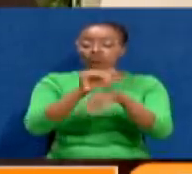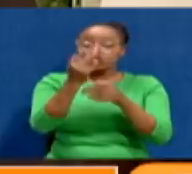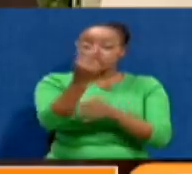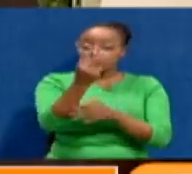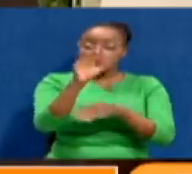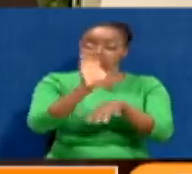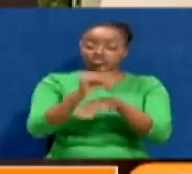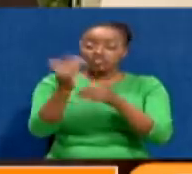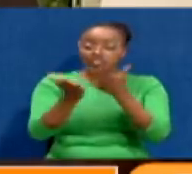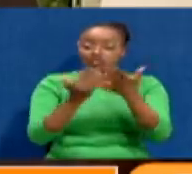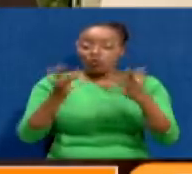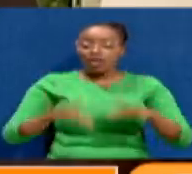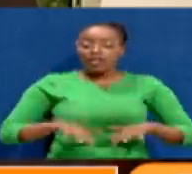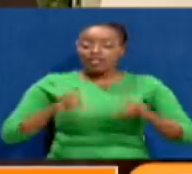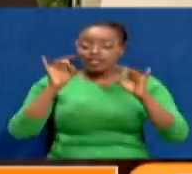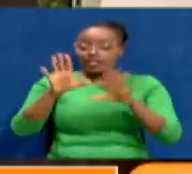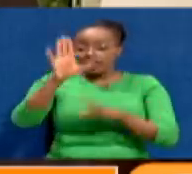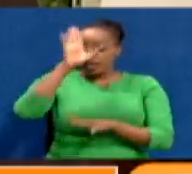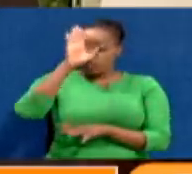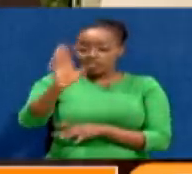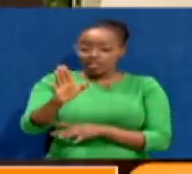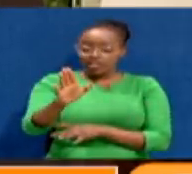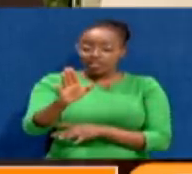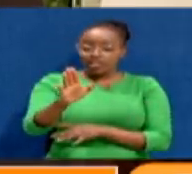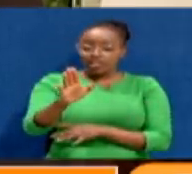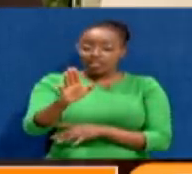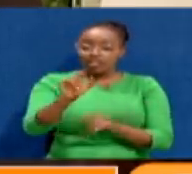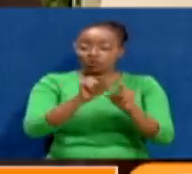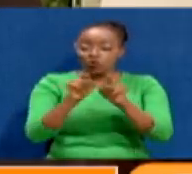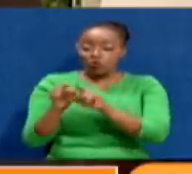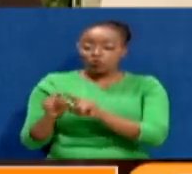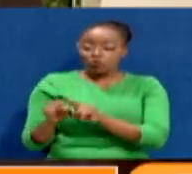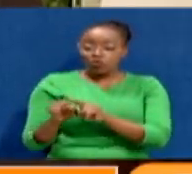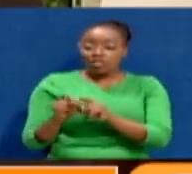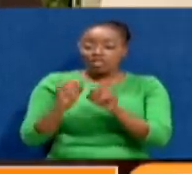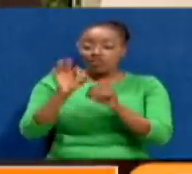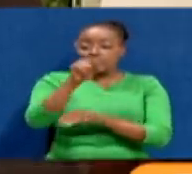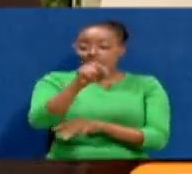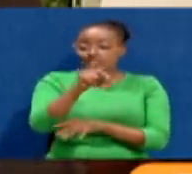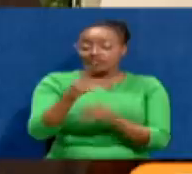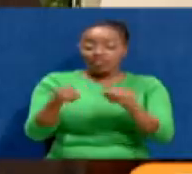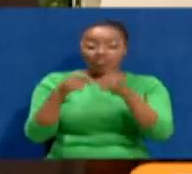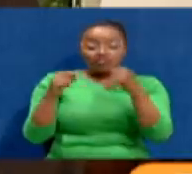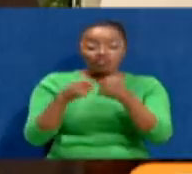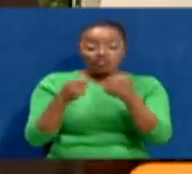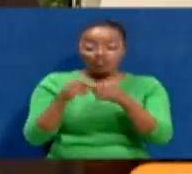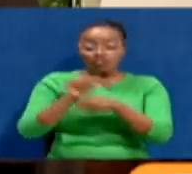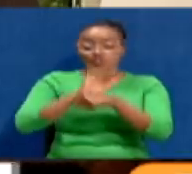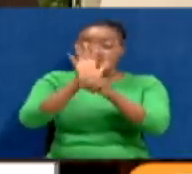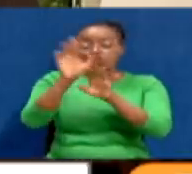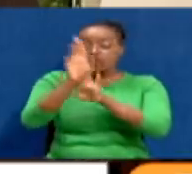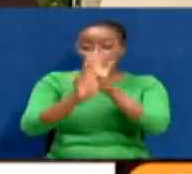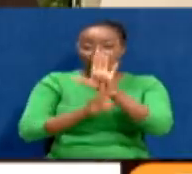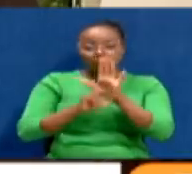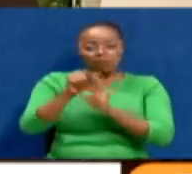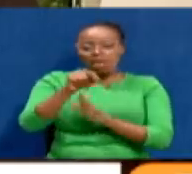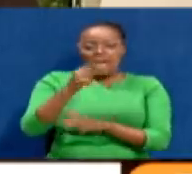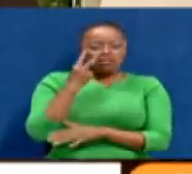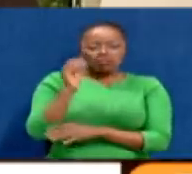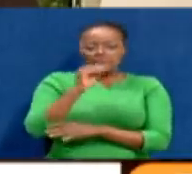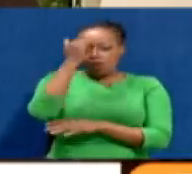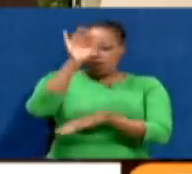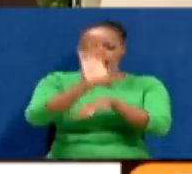church services actually in Kitengela on Sunday. And if that is what you call a violation of the COVID protocols, I don't think so,